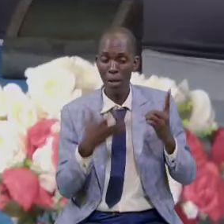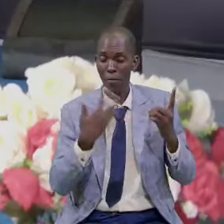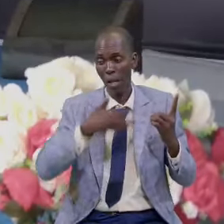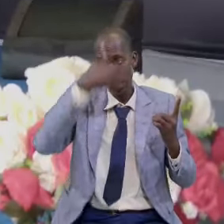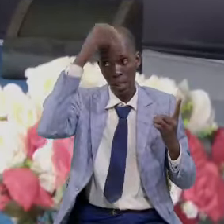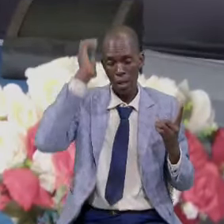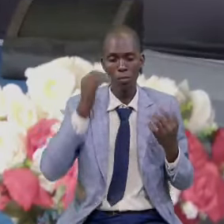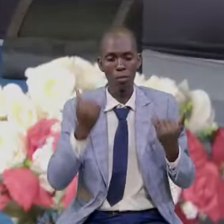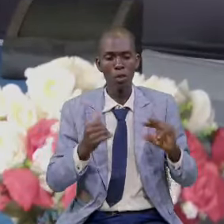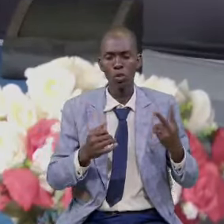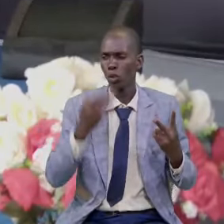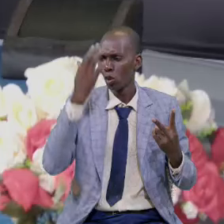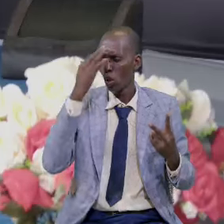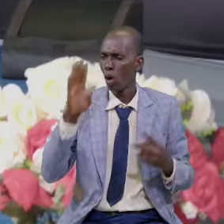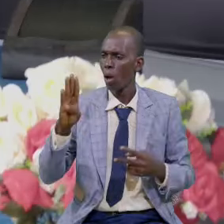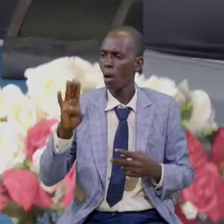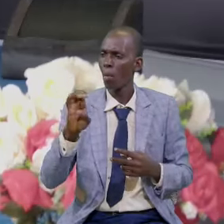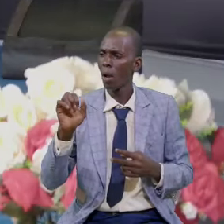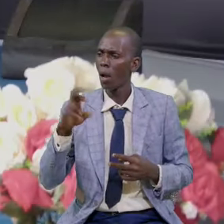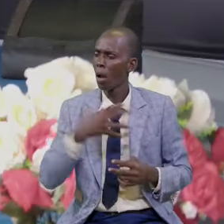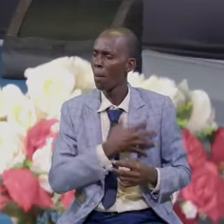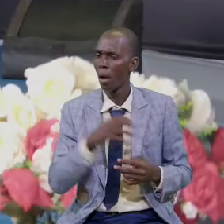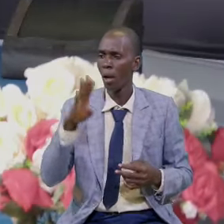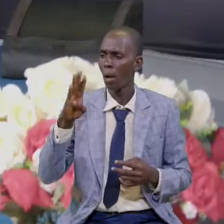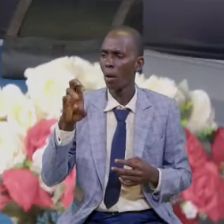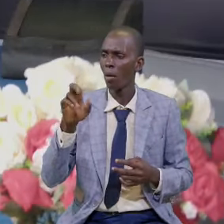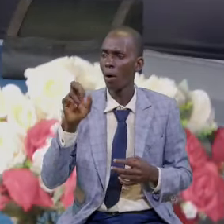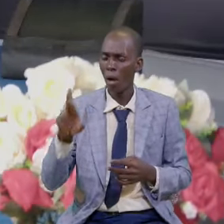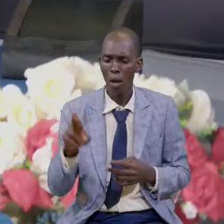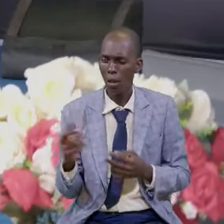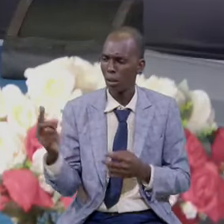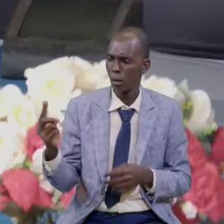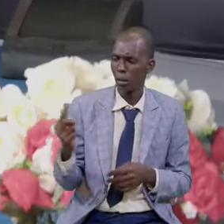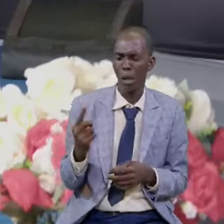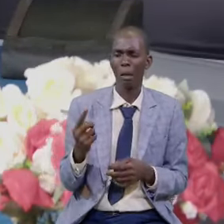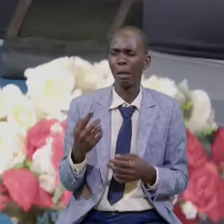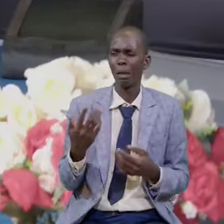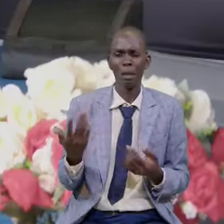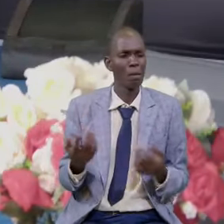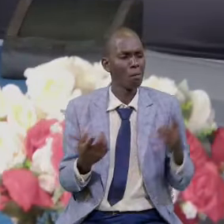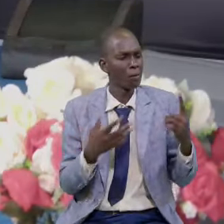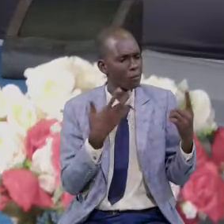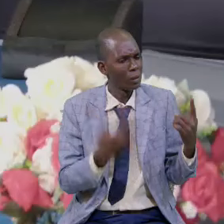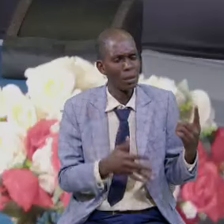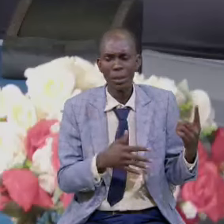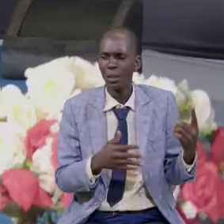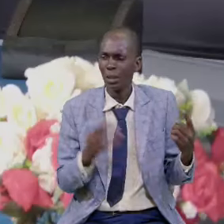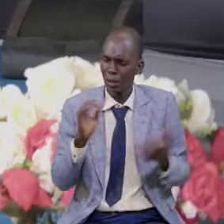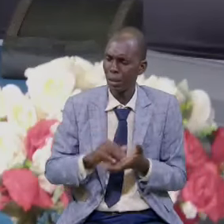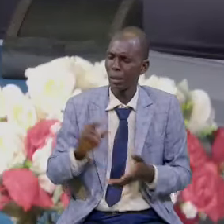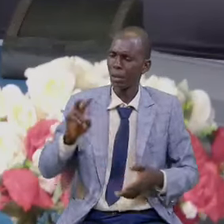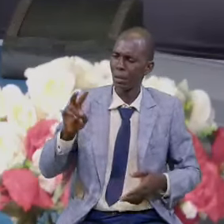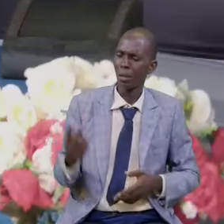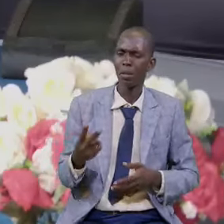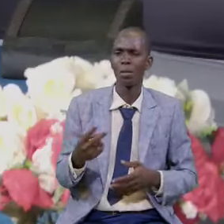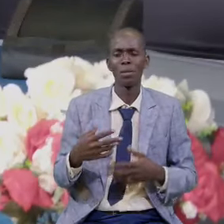didn't say, I don't want to endanger my life. I'm still young. And this one that comes, if